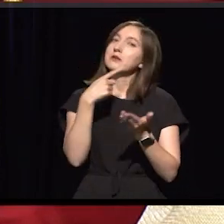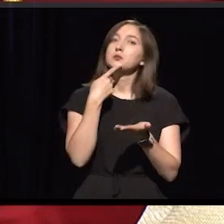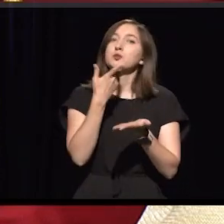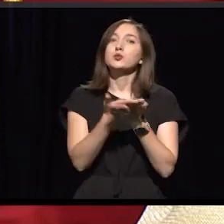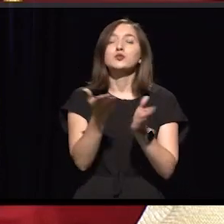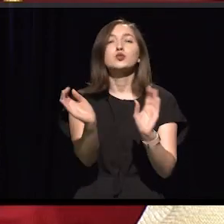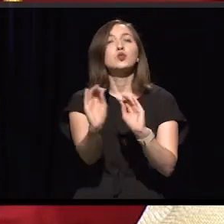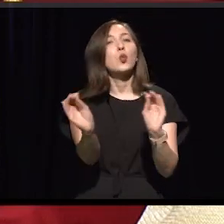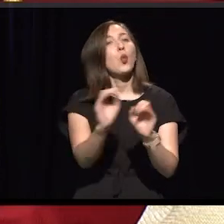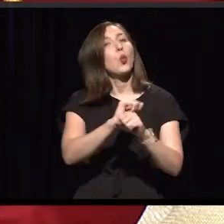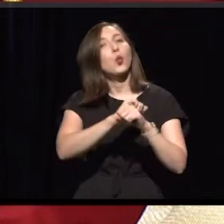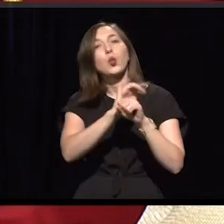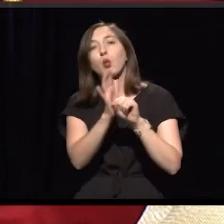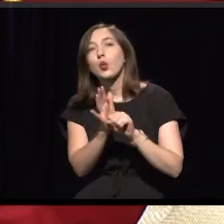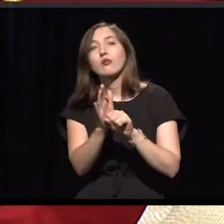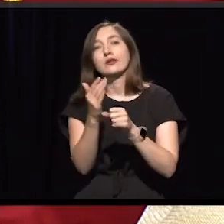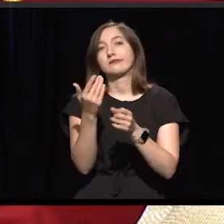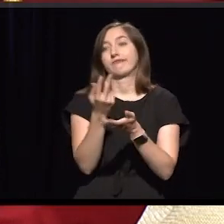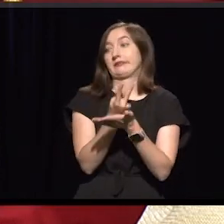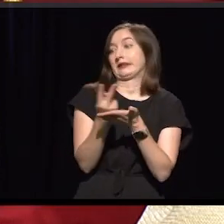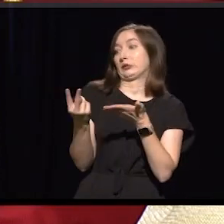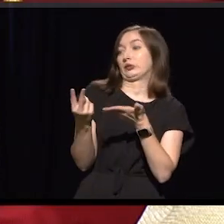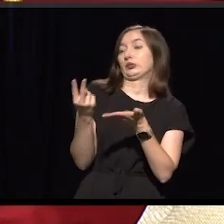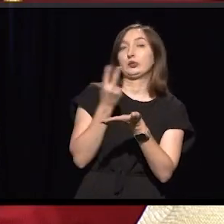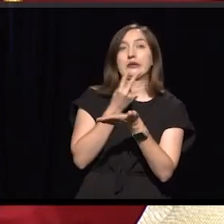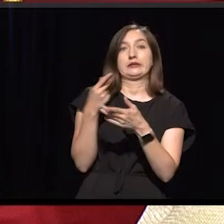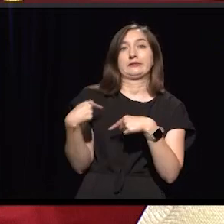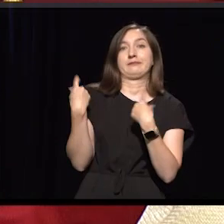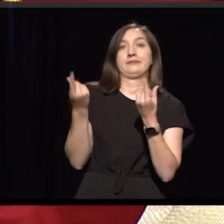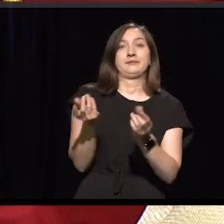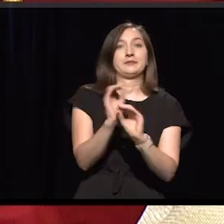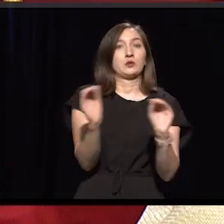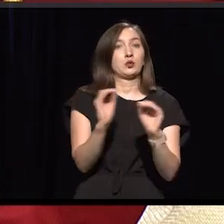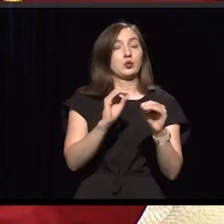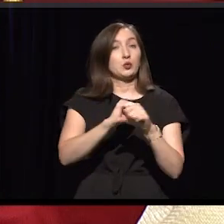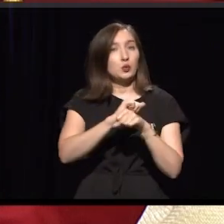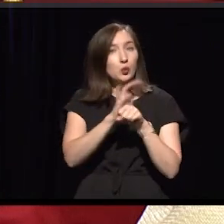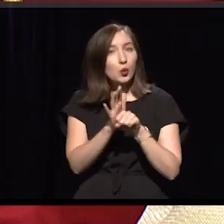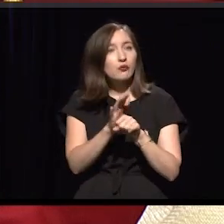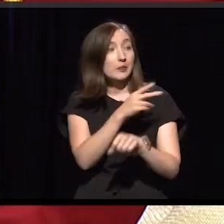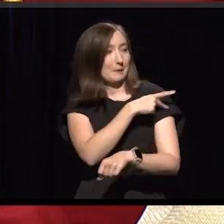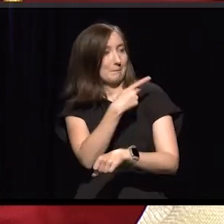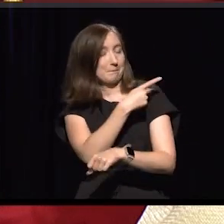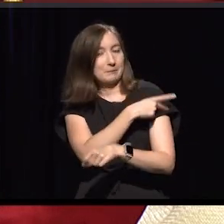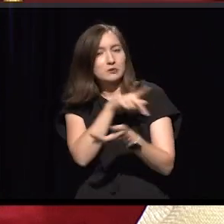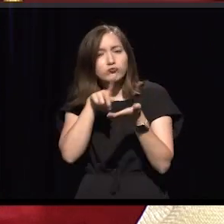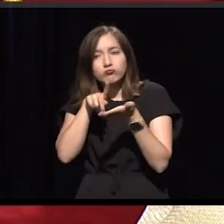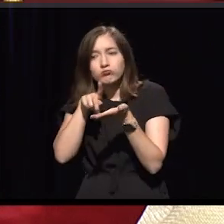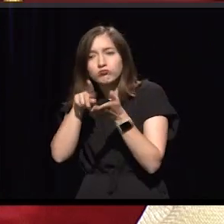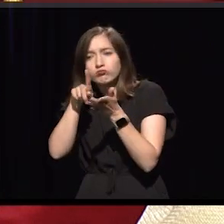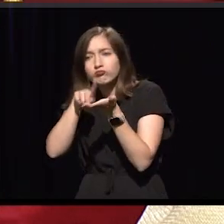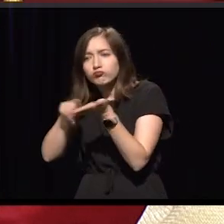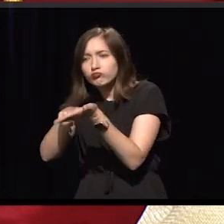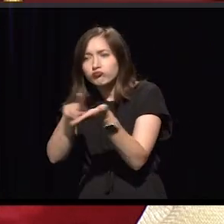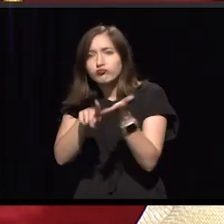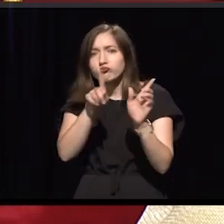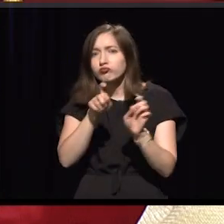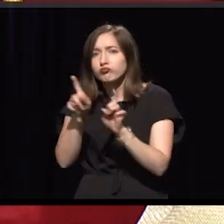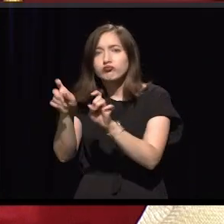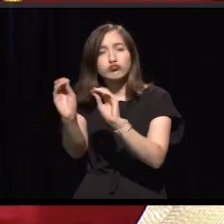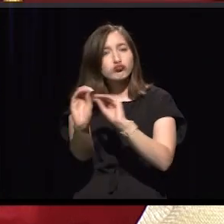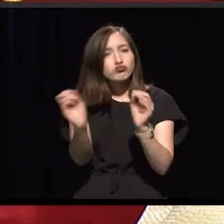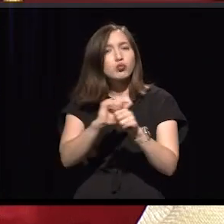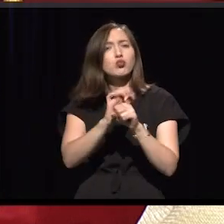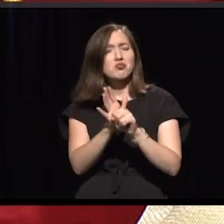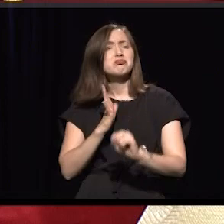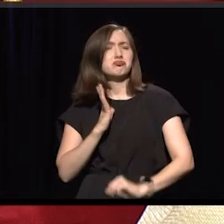positive cases with residents. So there may be that opportunity. You can check with the nursing home or long-term facility to see if they